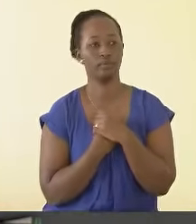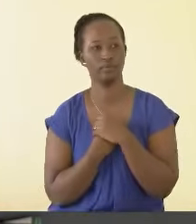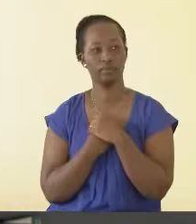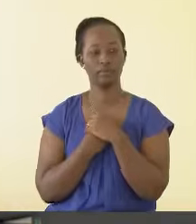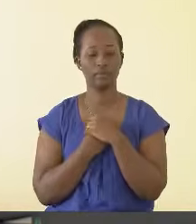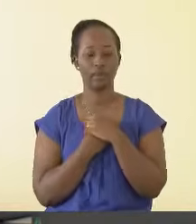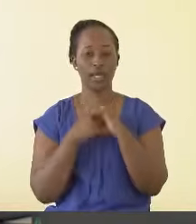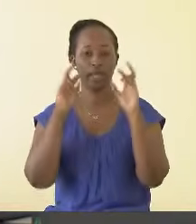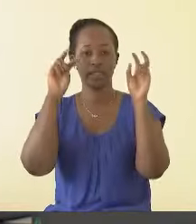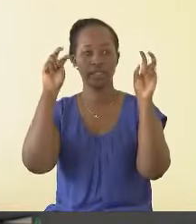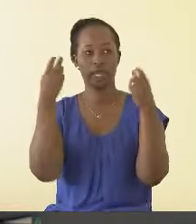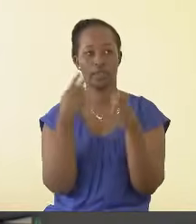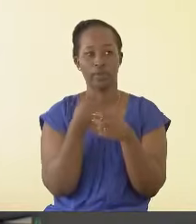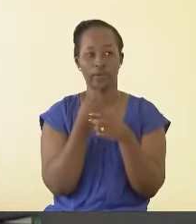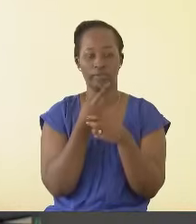John